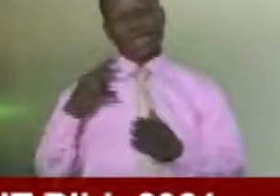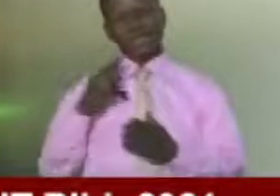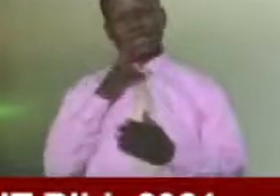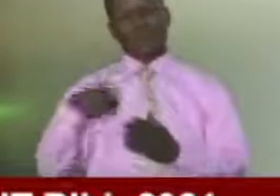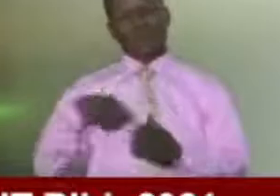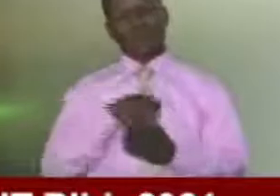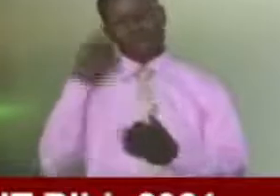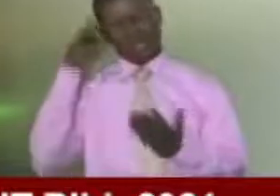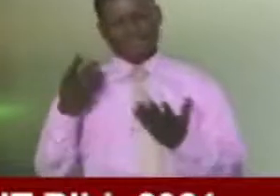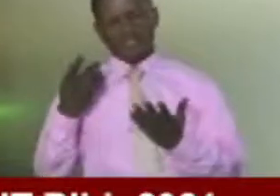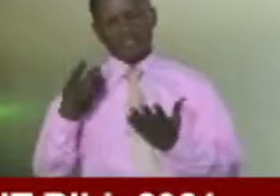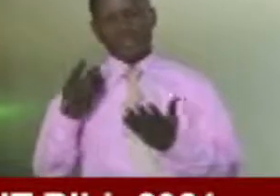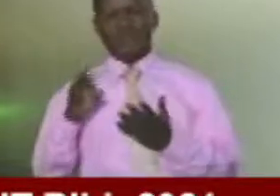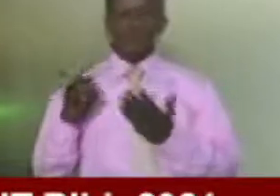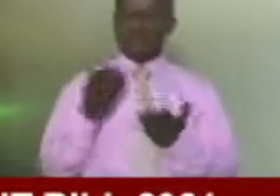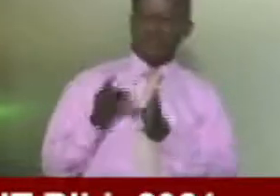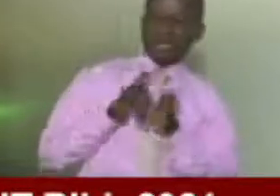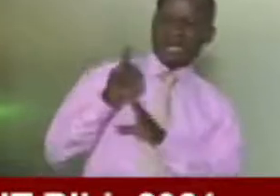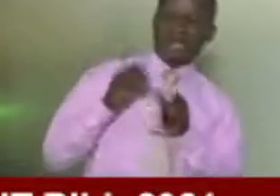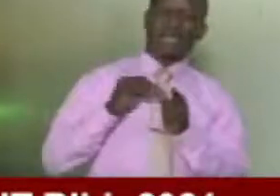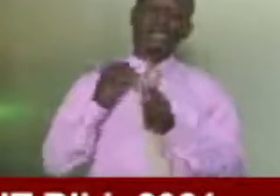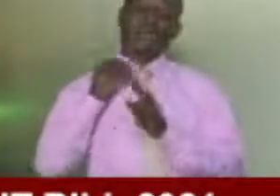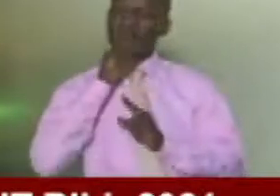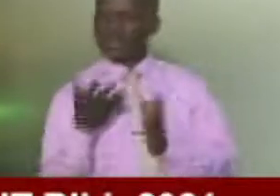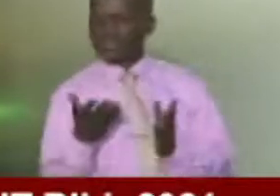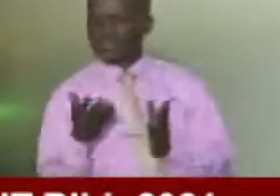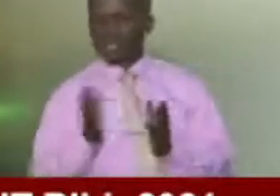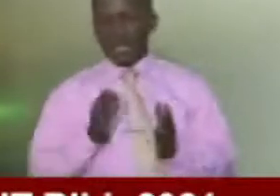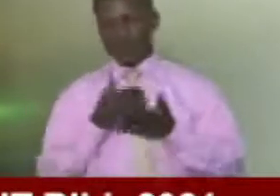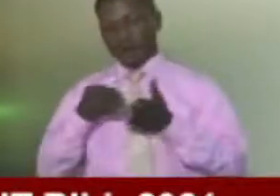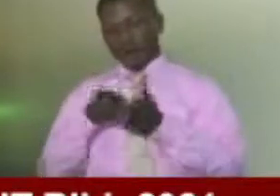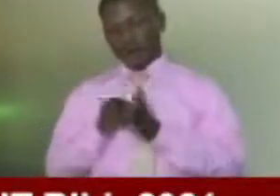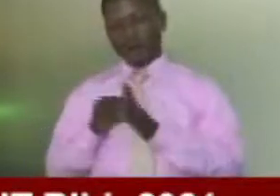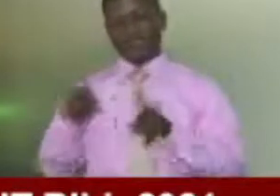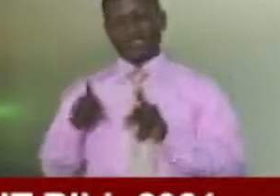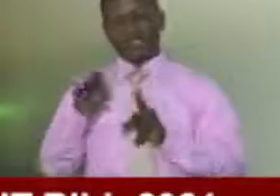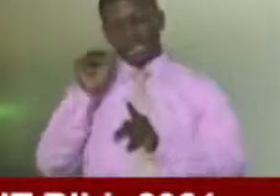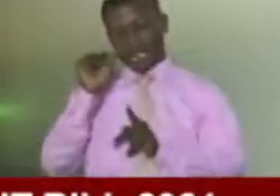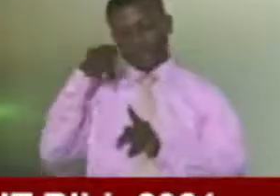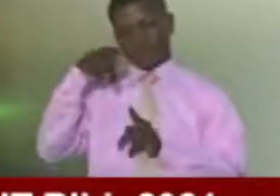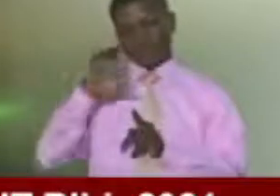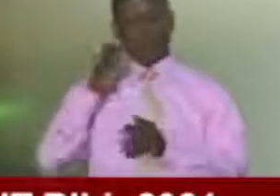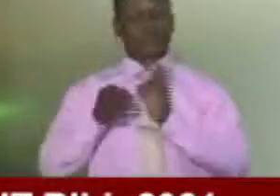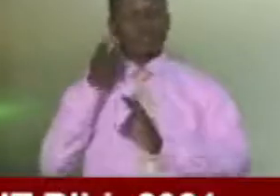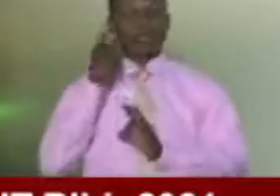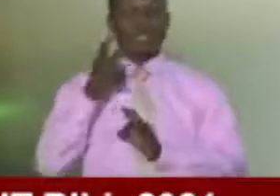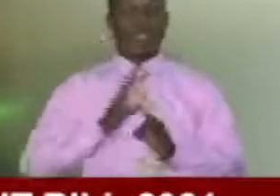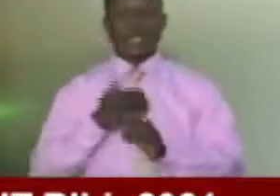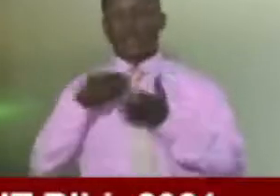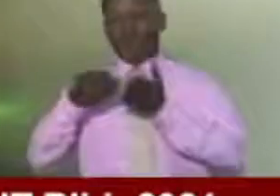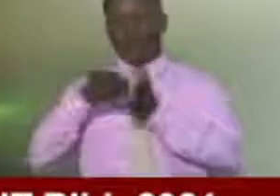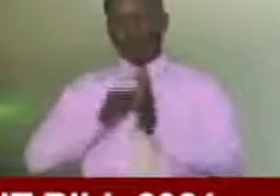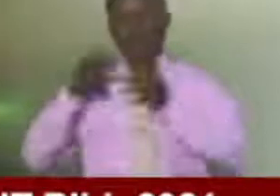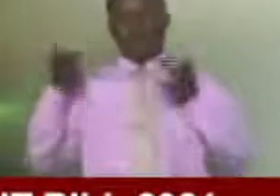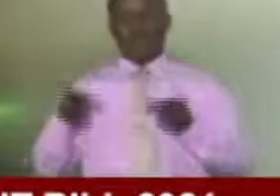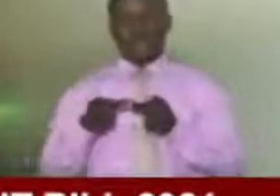or indirect? So we say in our own party, the APC, if you look at our own constitution, our constitution actually